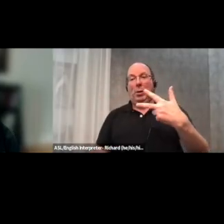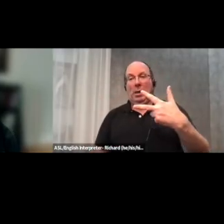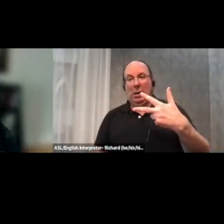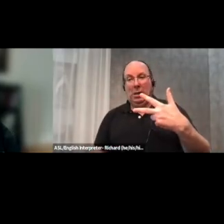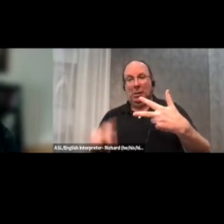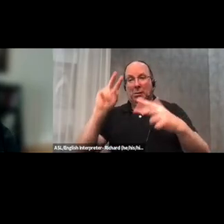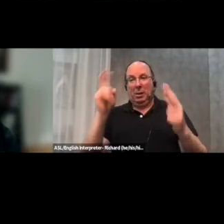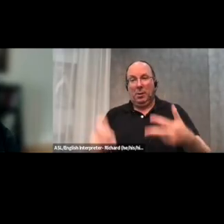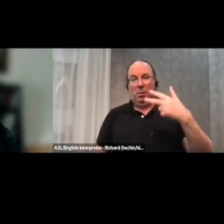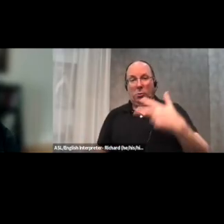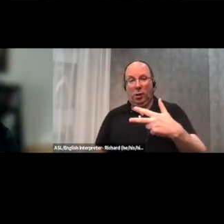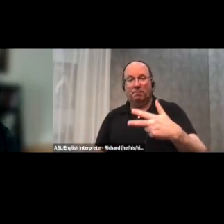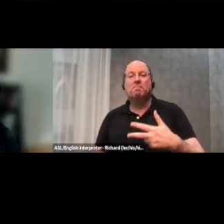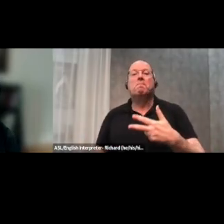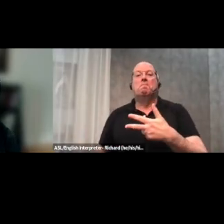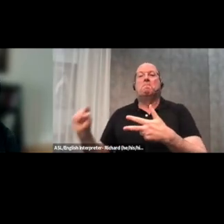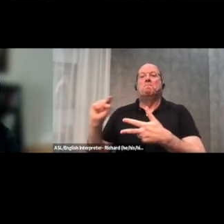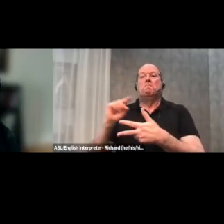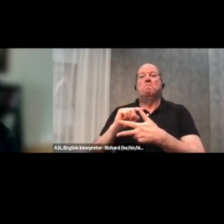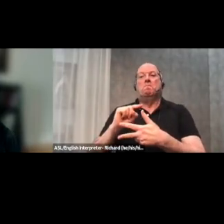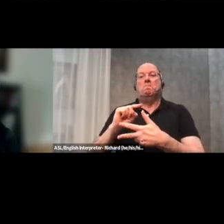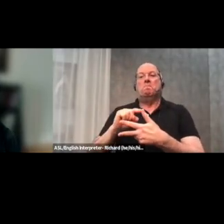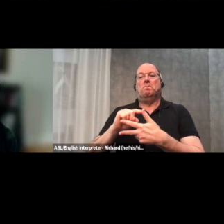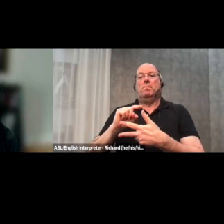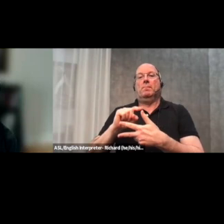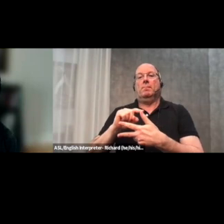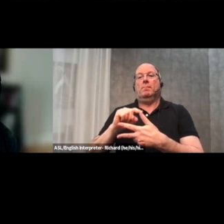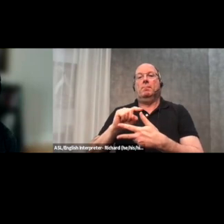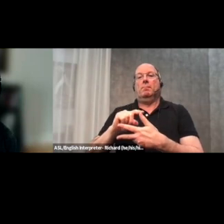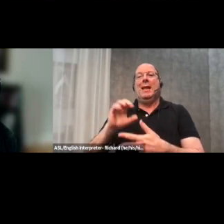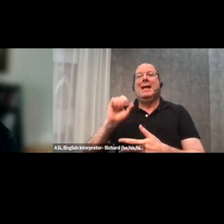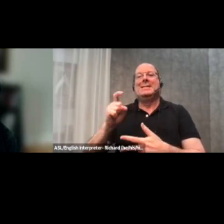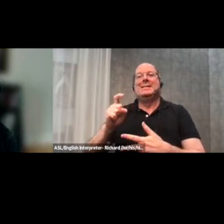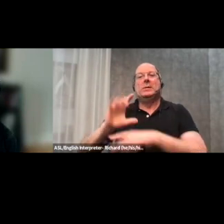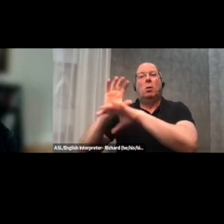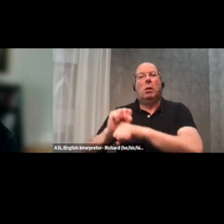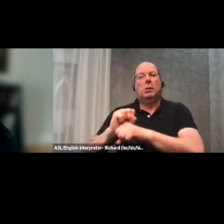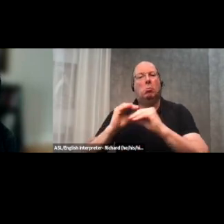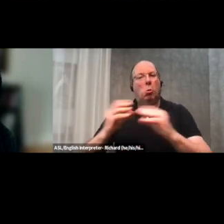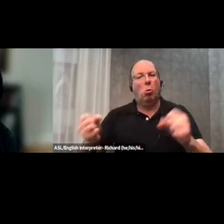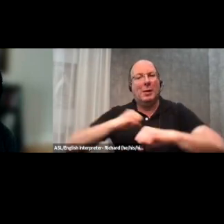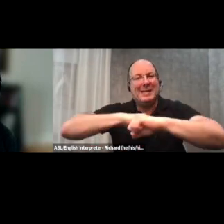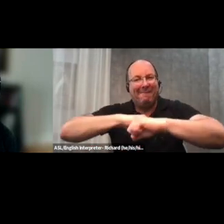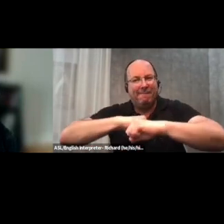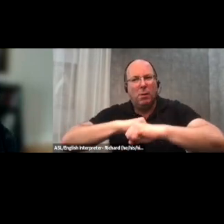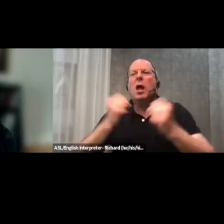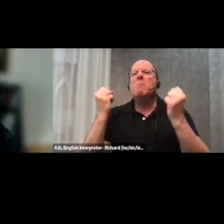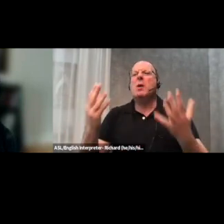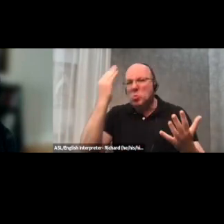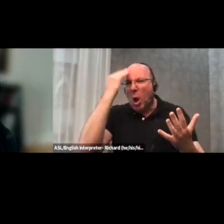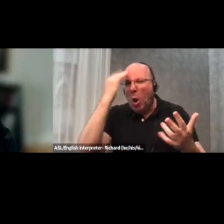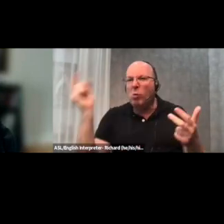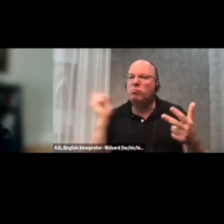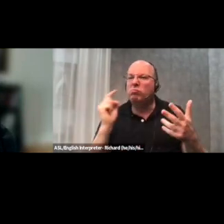topics, basically. So the first, we'll review safer sex practices. A lot of you probably already know